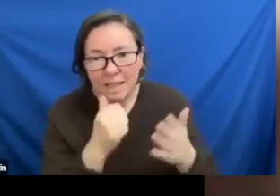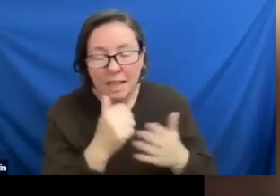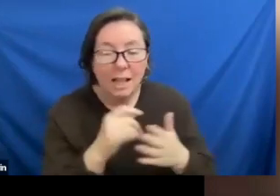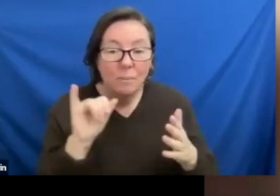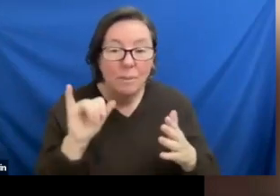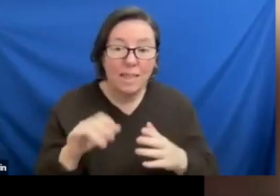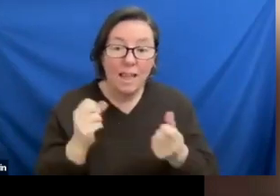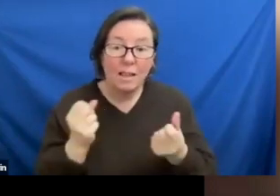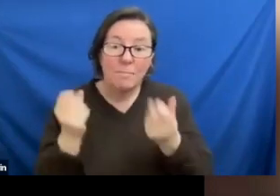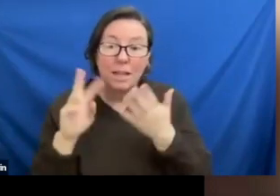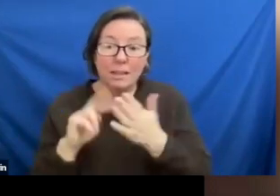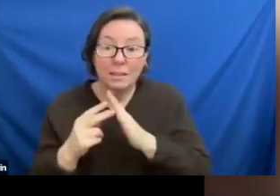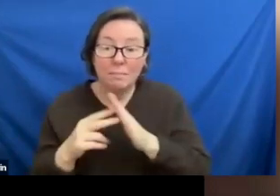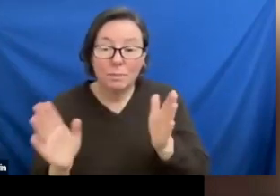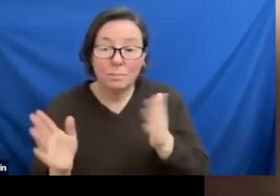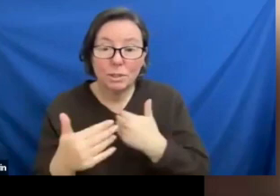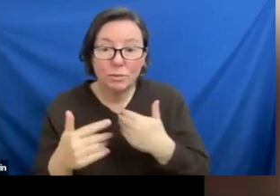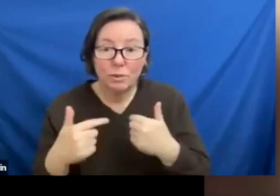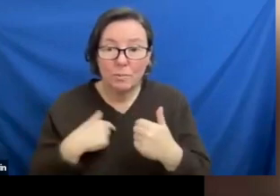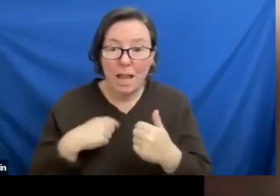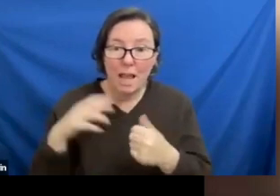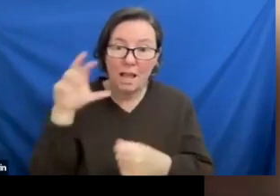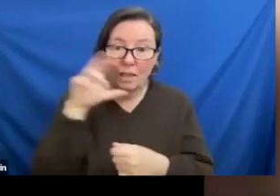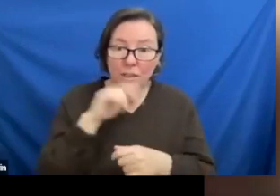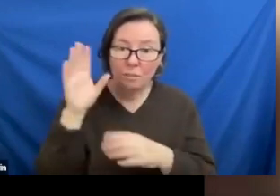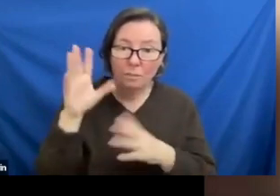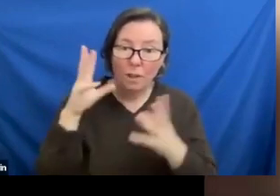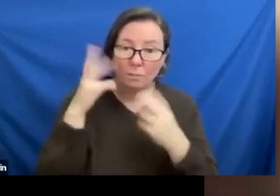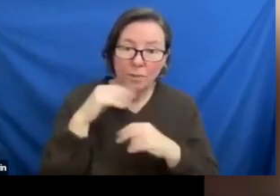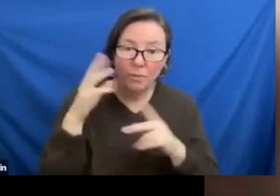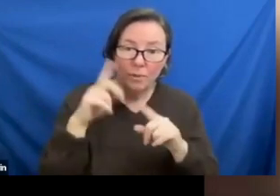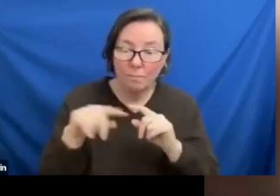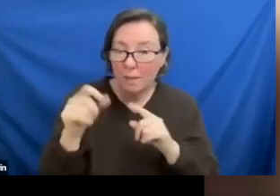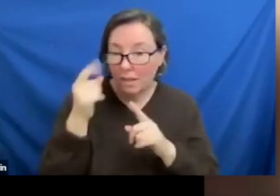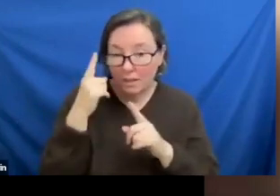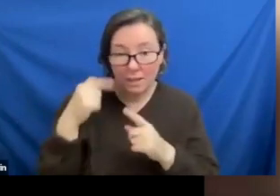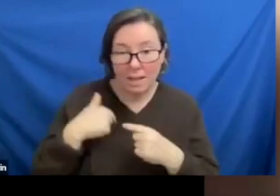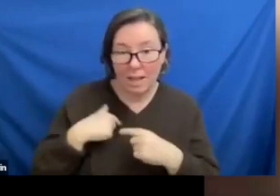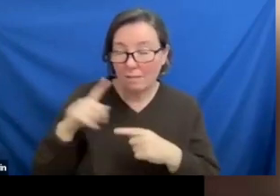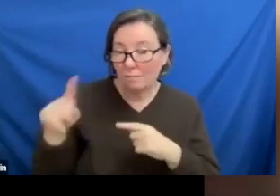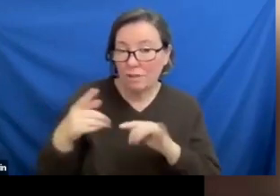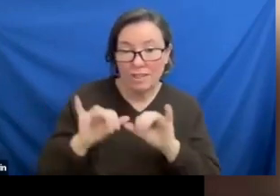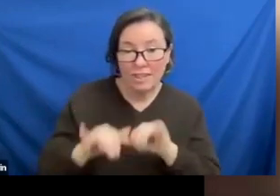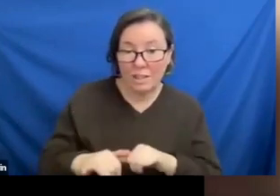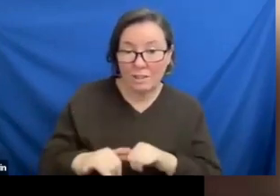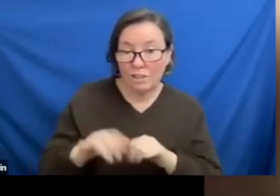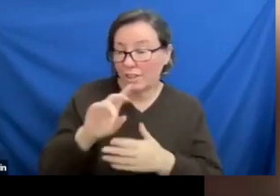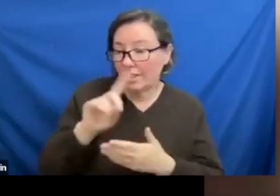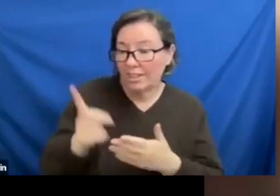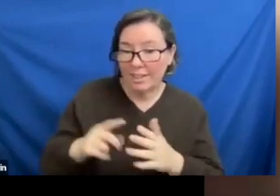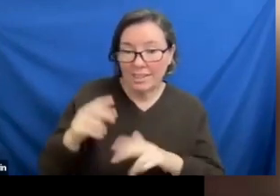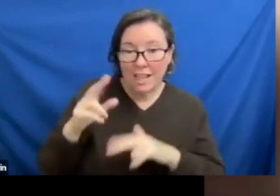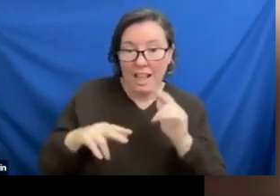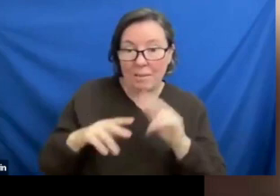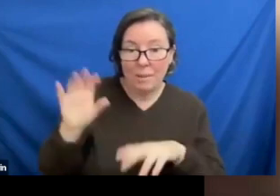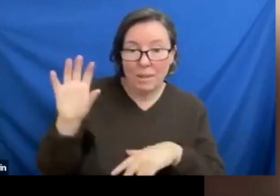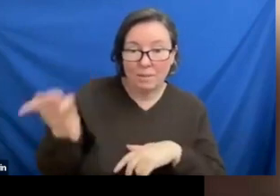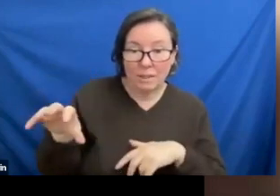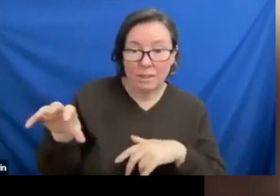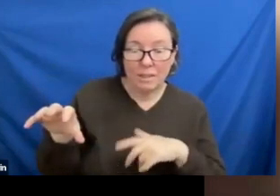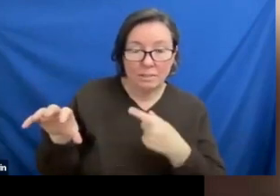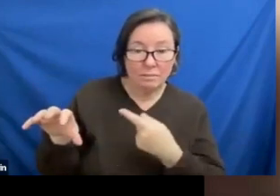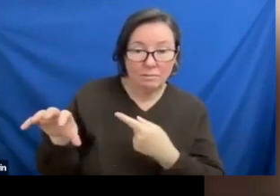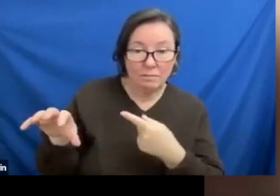I think, is going to be beautiful, but I'm the engineer. But it won't function until it's filled with people,